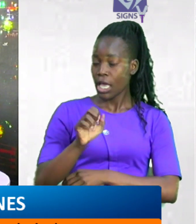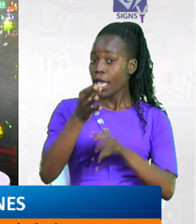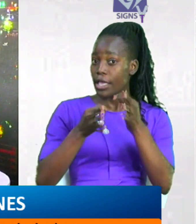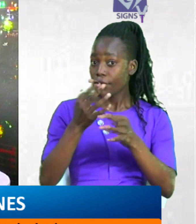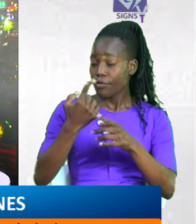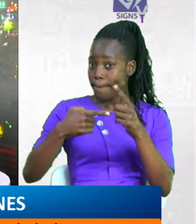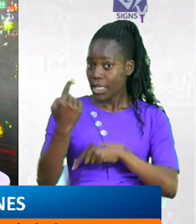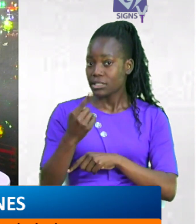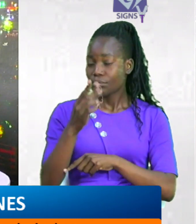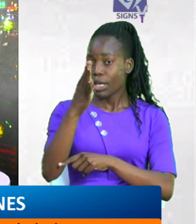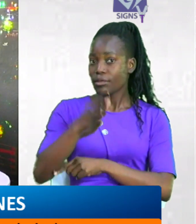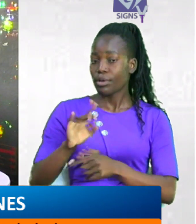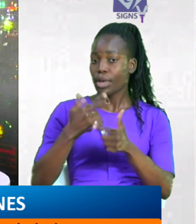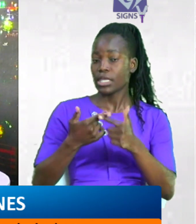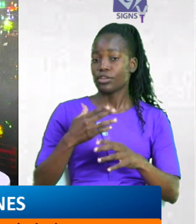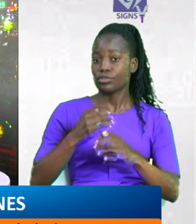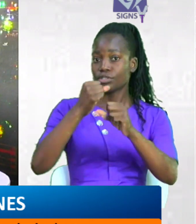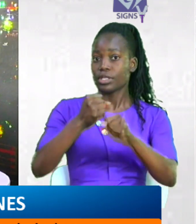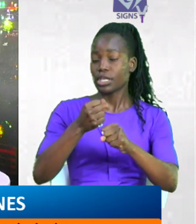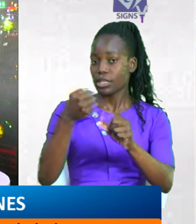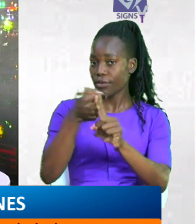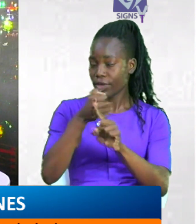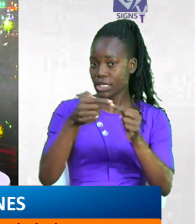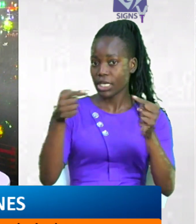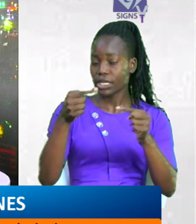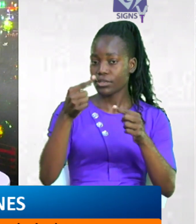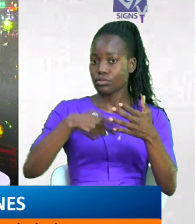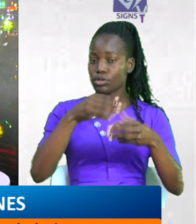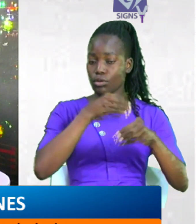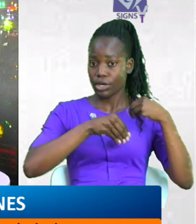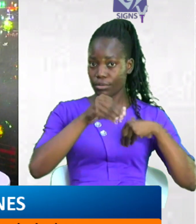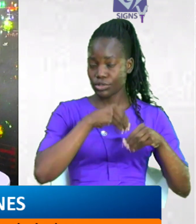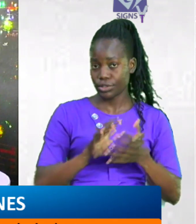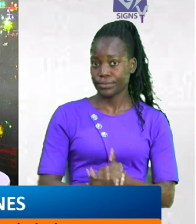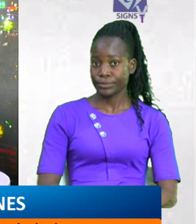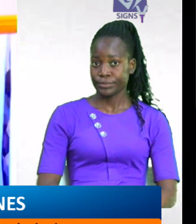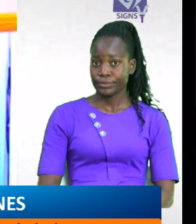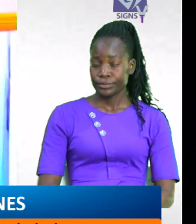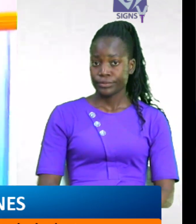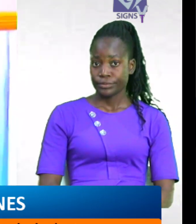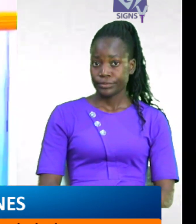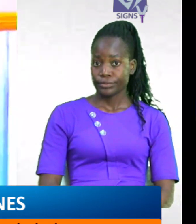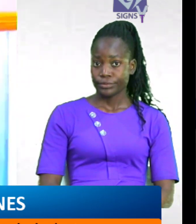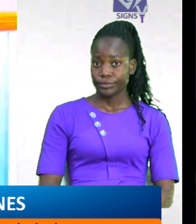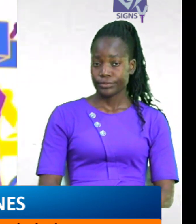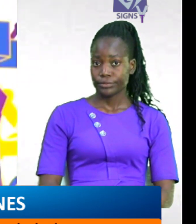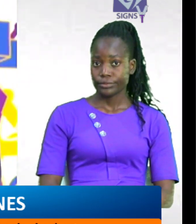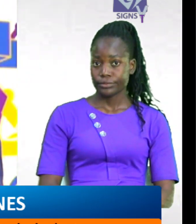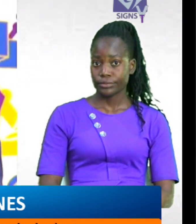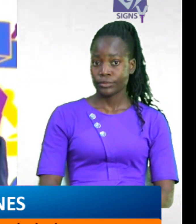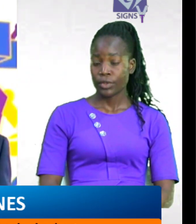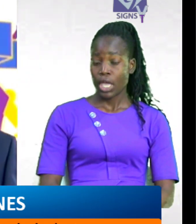the Conflict of Interest Bill 2023, approved by Cabinet if passed by Parliament, will help strengthen the